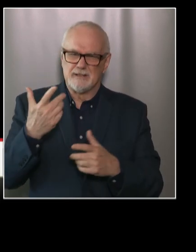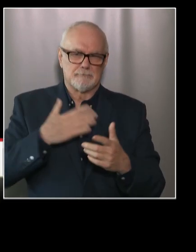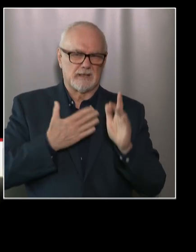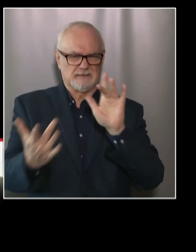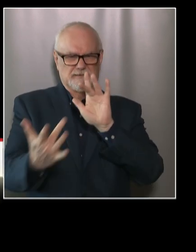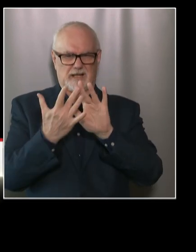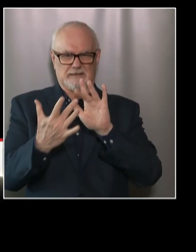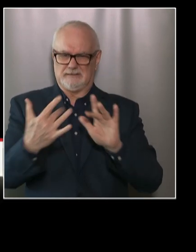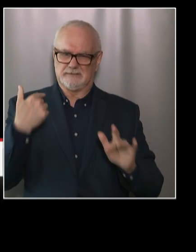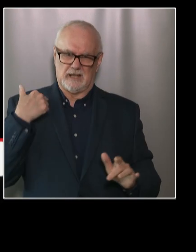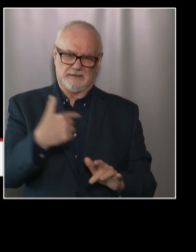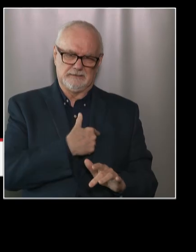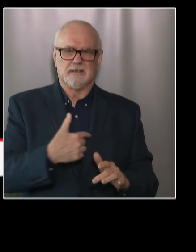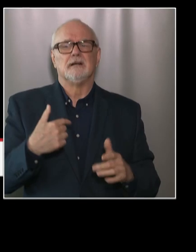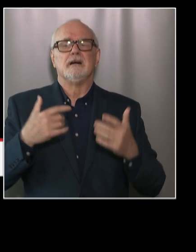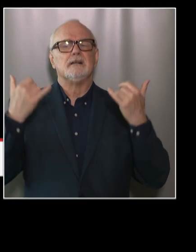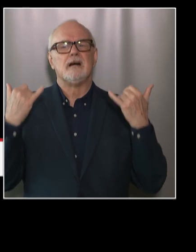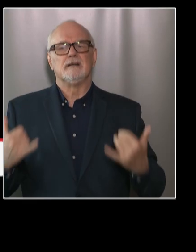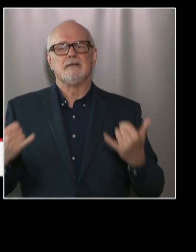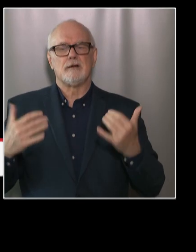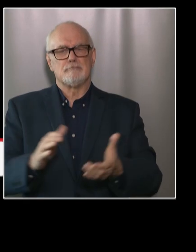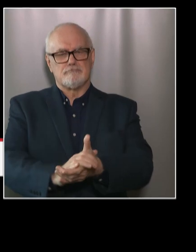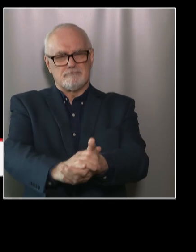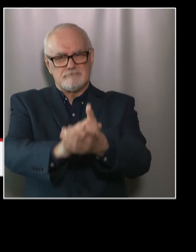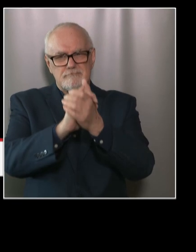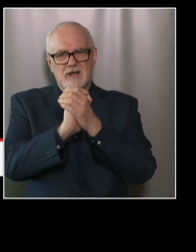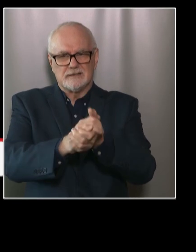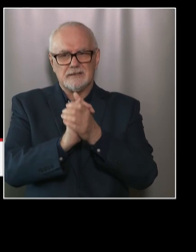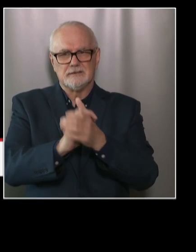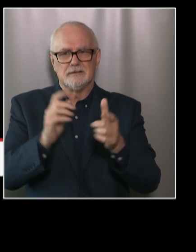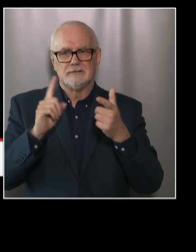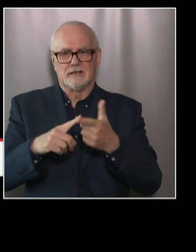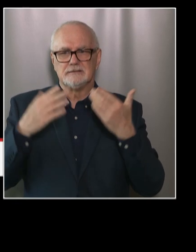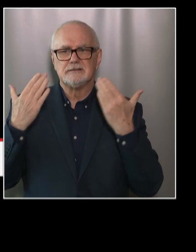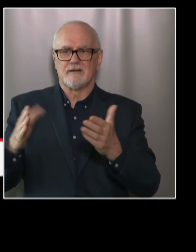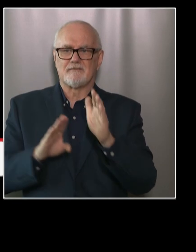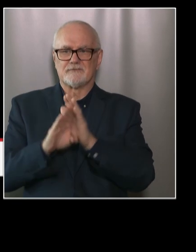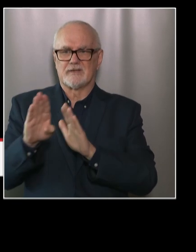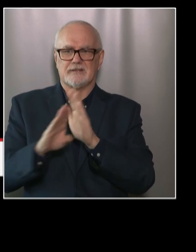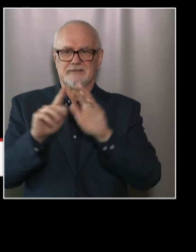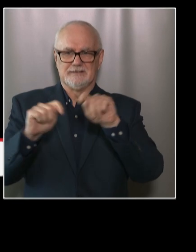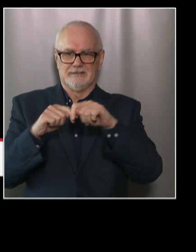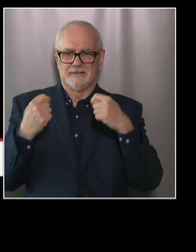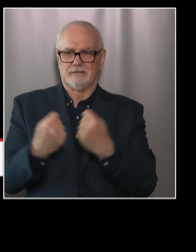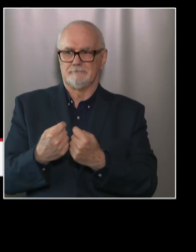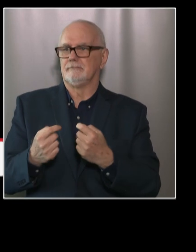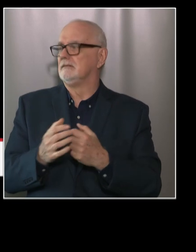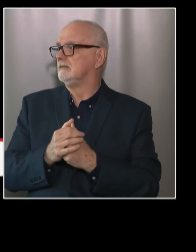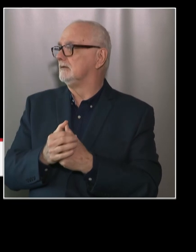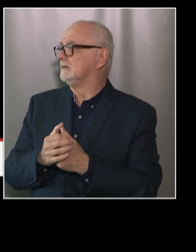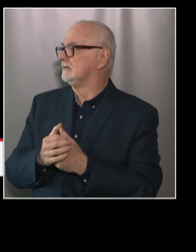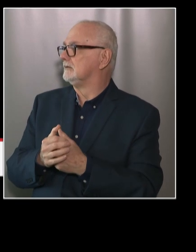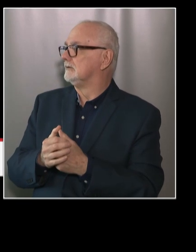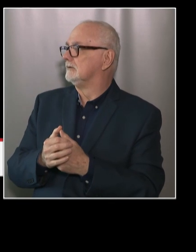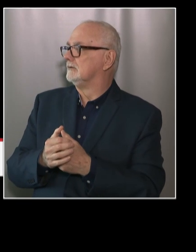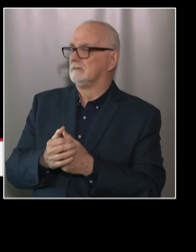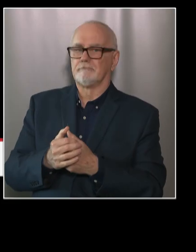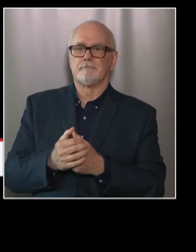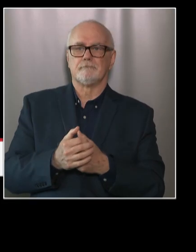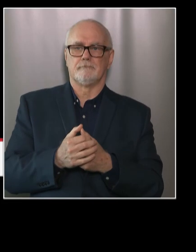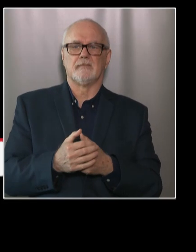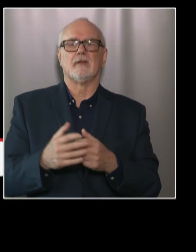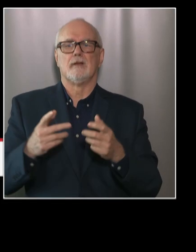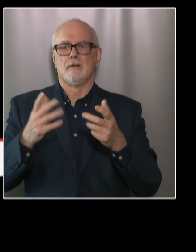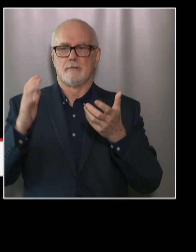now, please just join me in recognizing and congratulating our development partners, Heinz, Urban Atlantic, and